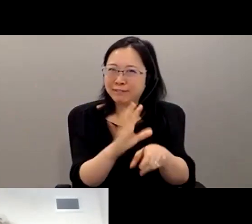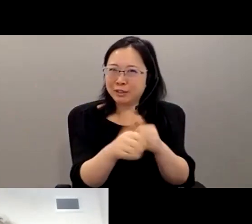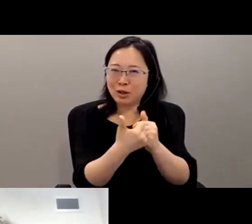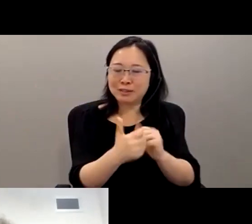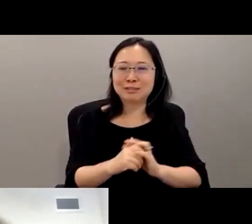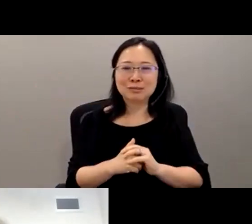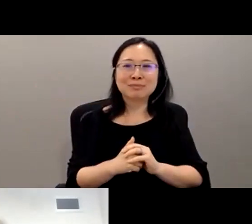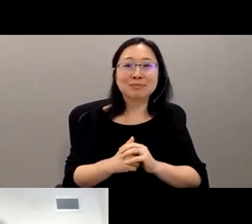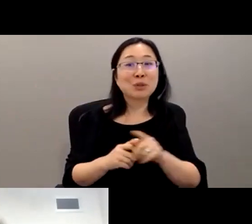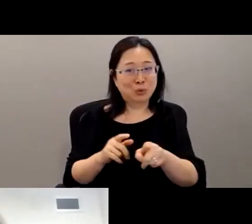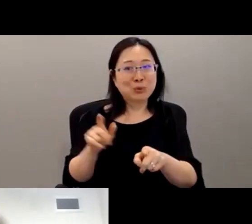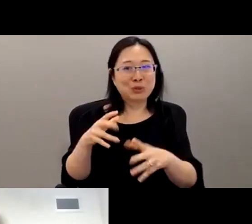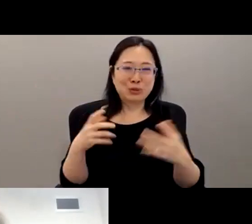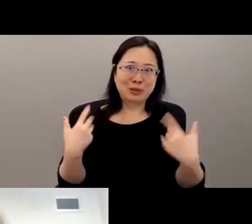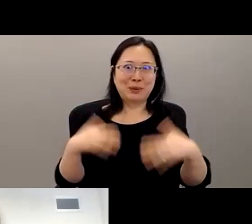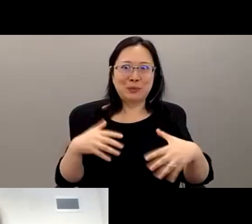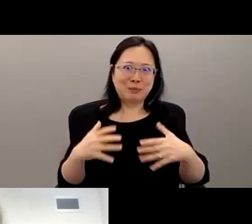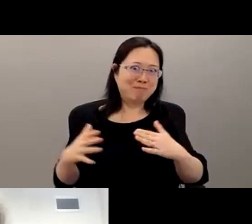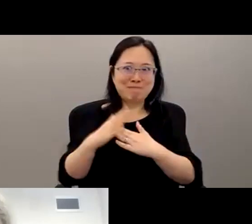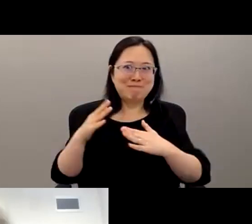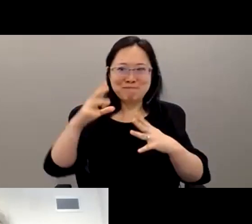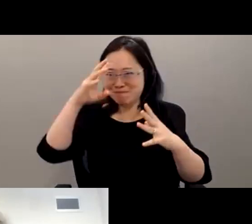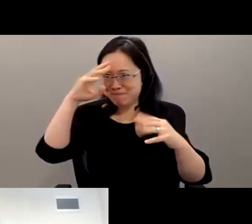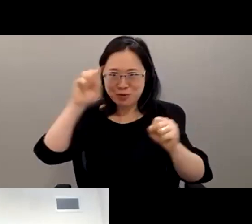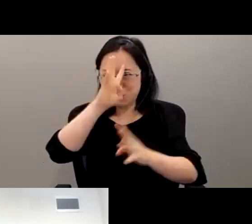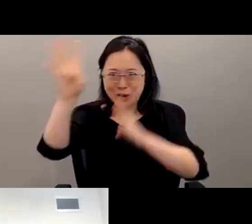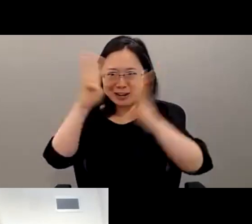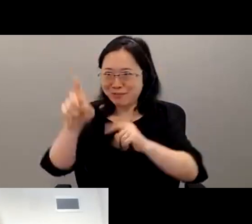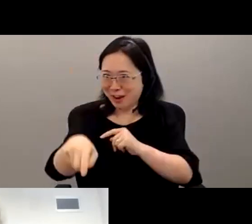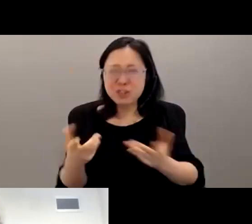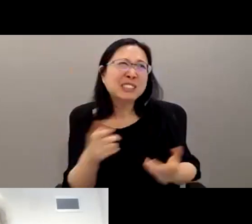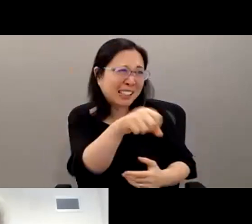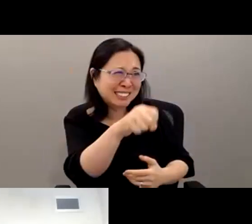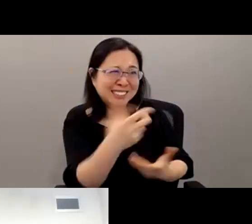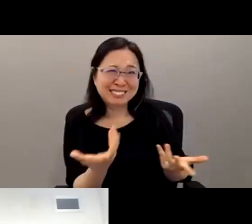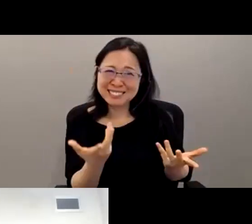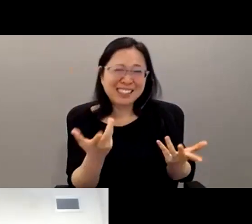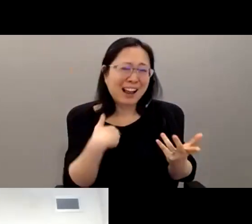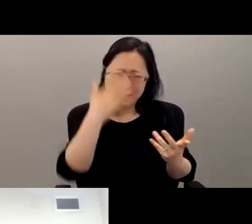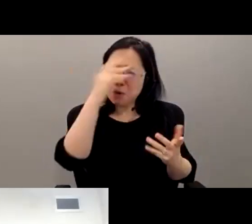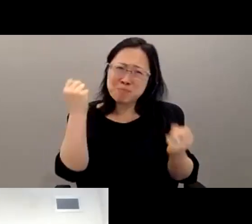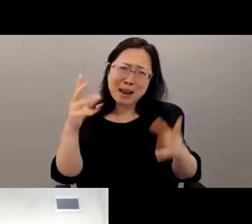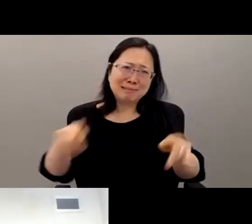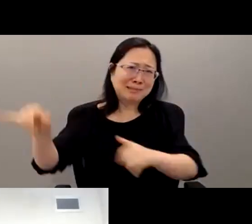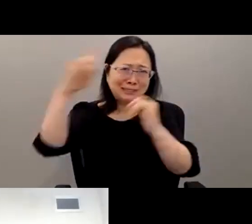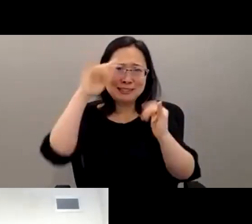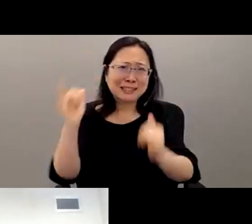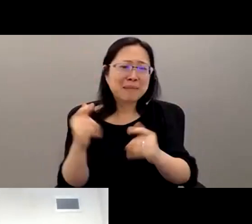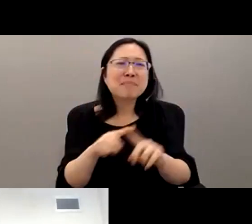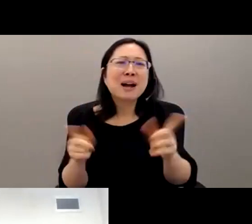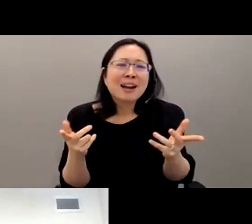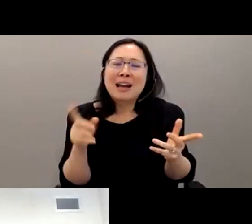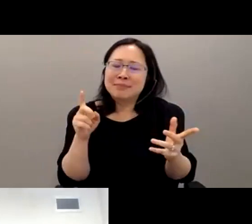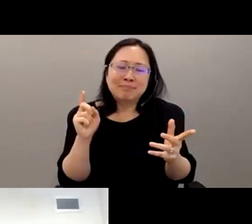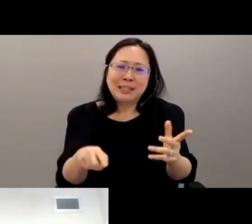masters of creativity. Yeah, that's right. So what I'm going to do is I'm sure a lot of people do that as well, but definitely our